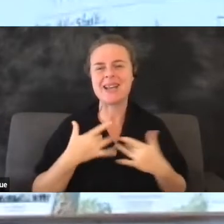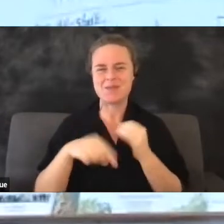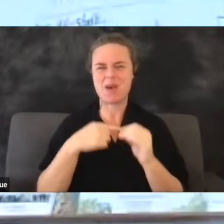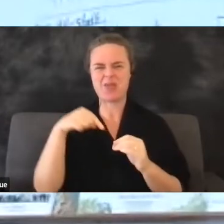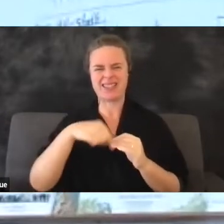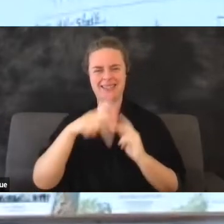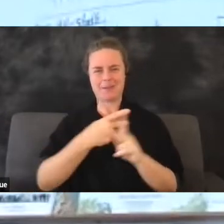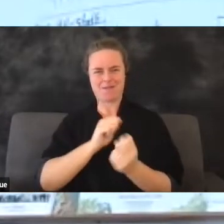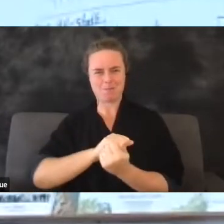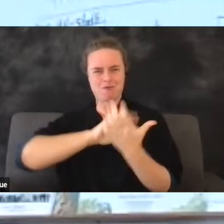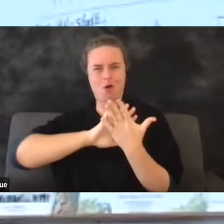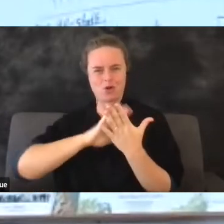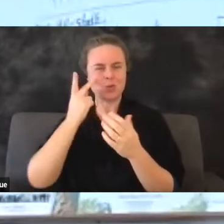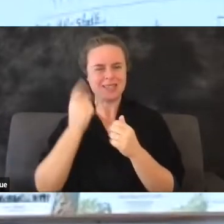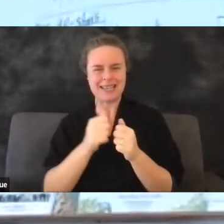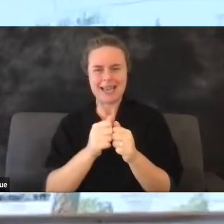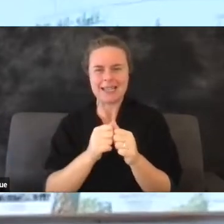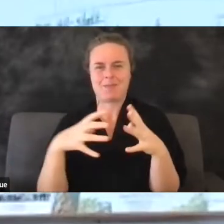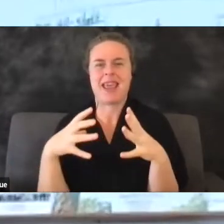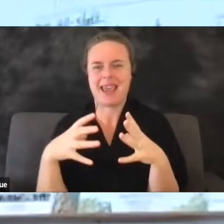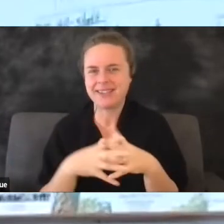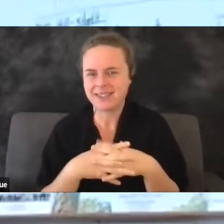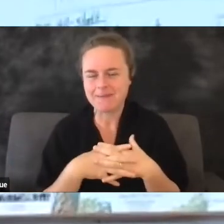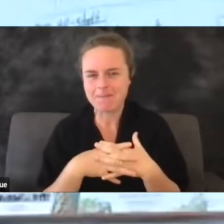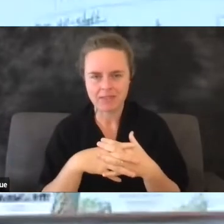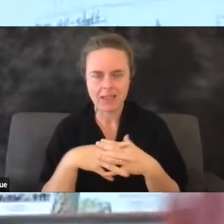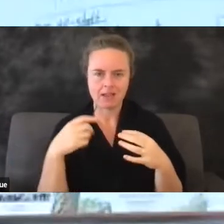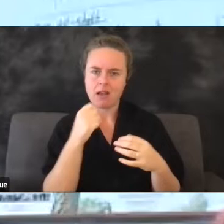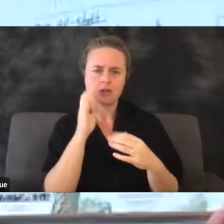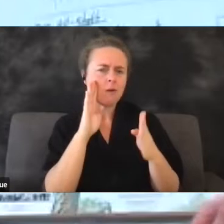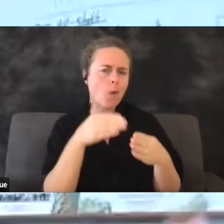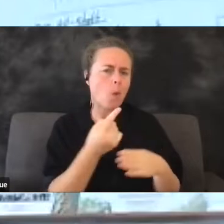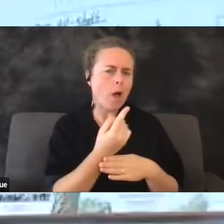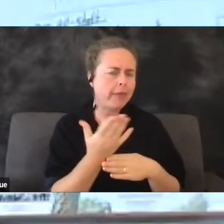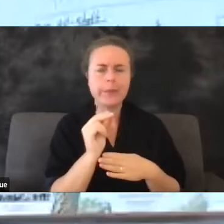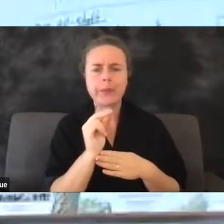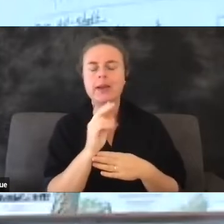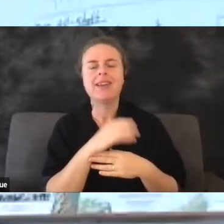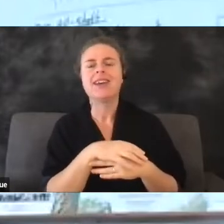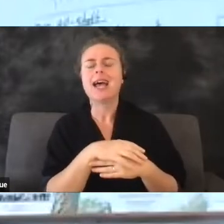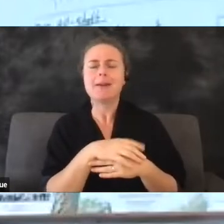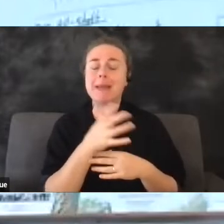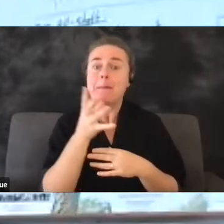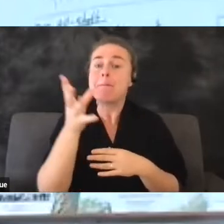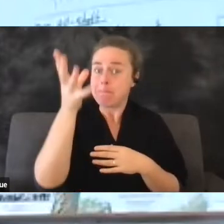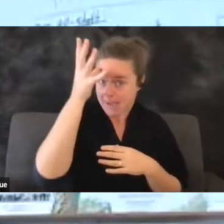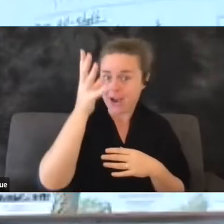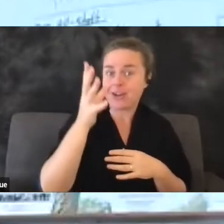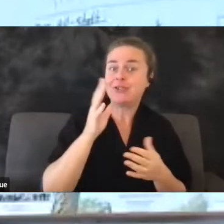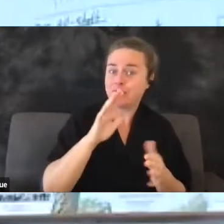that's not to just focus on one thing, because there's so many great things. First of all, Parent-Child Centers are awesome and Dulce is